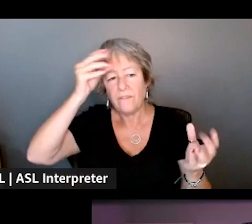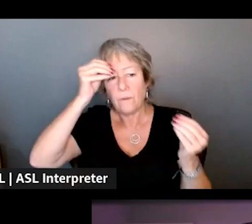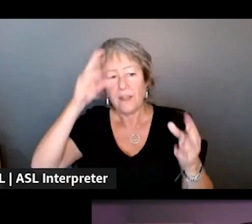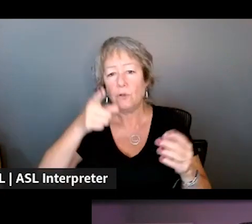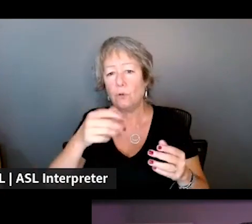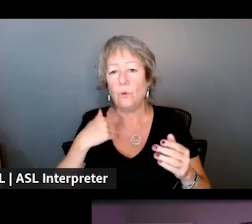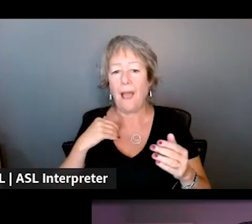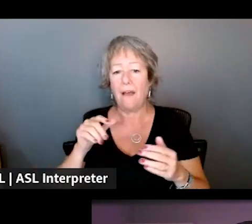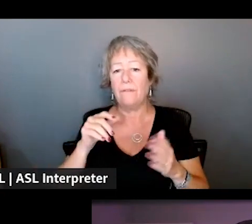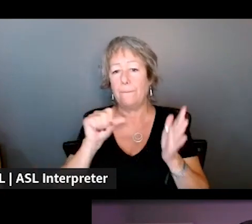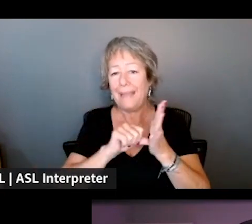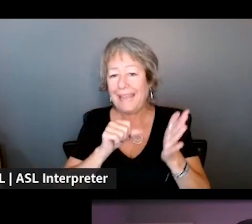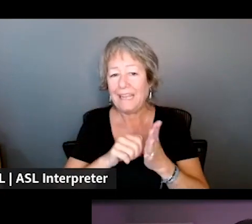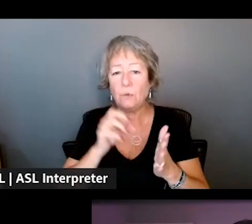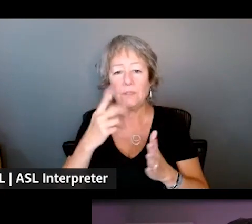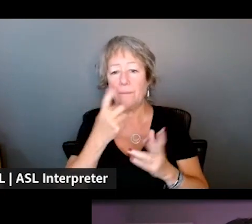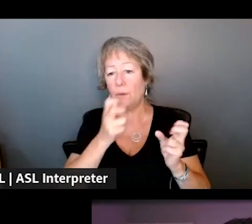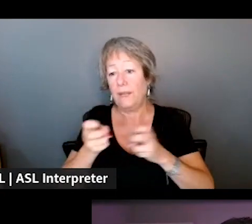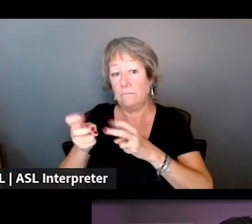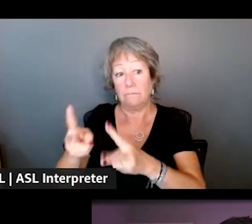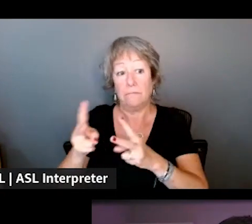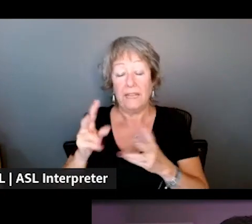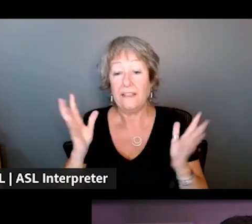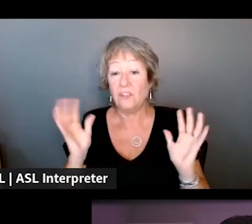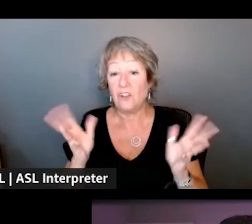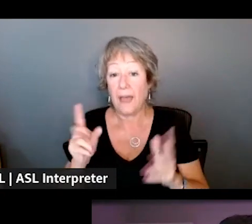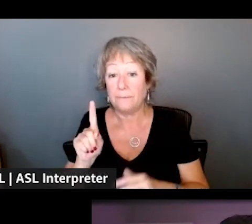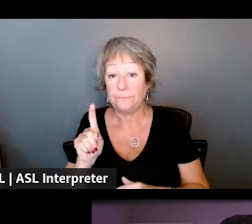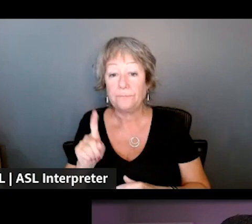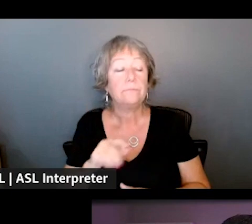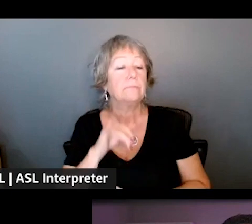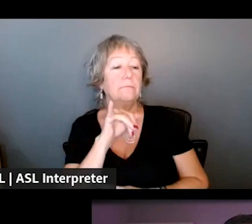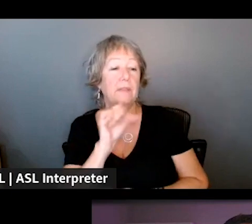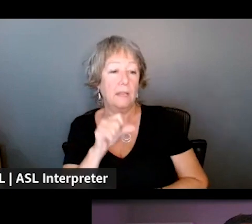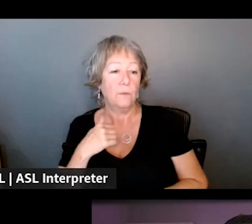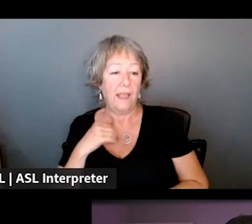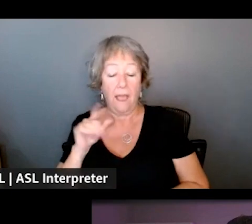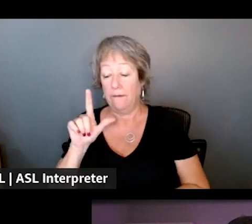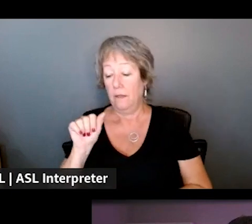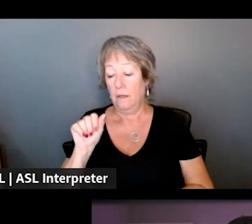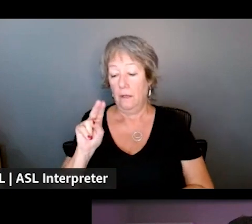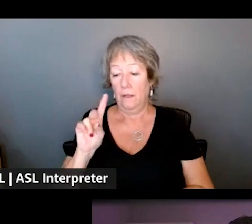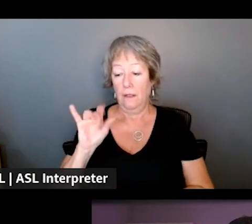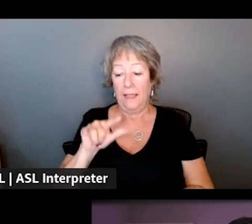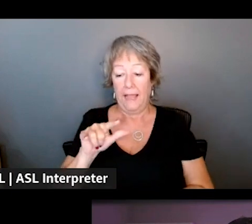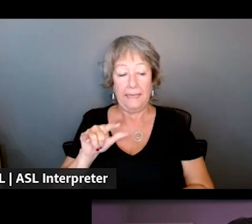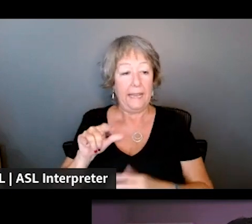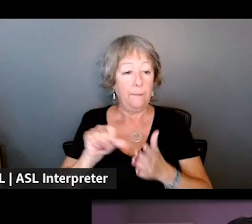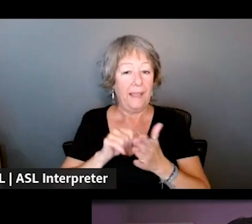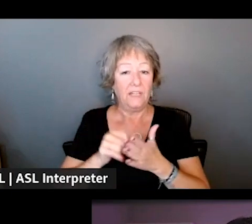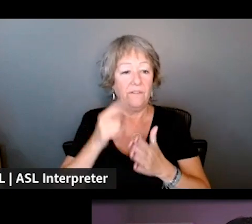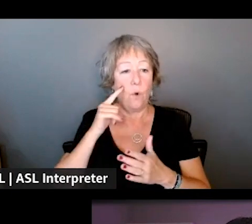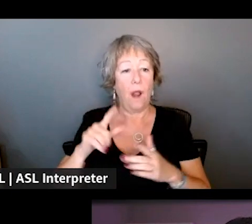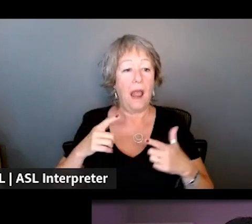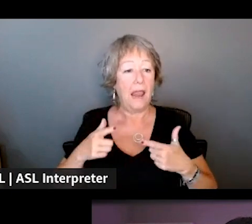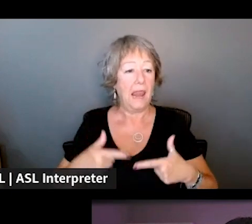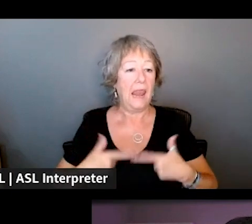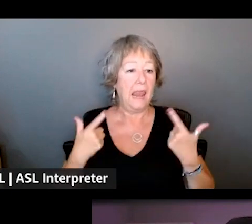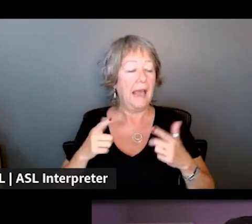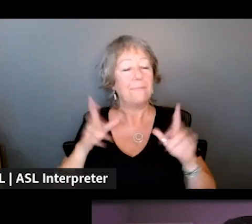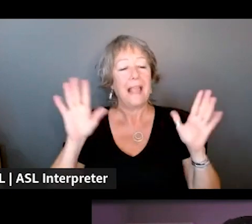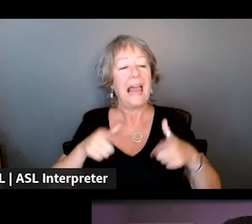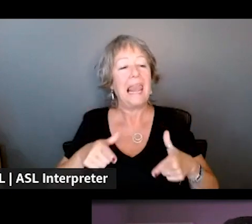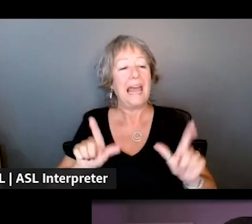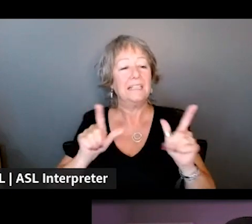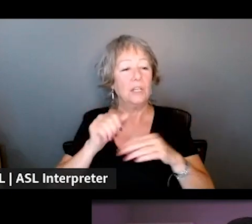page somewhere that we can add in the chat? Yes, we have a landing page for Let's Ship It on AWS Modernization, which I'm